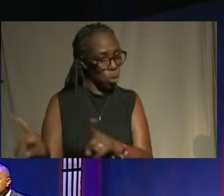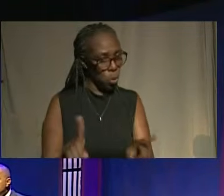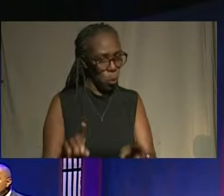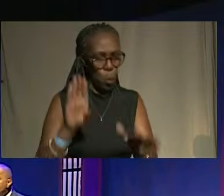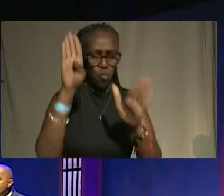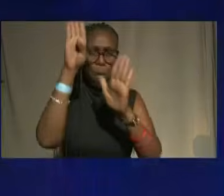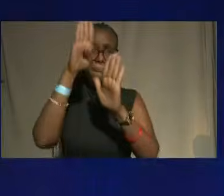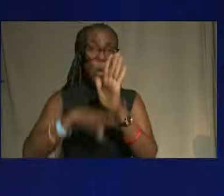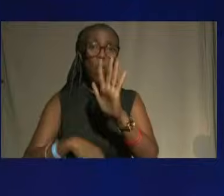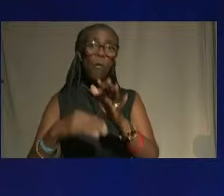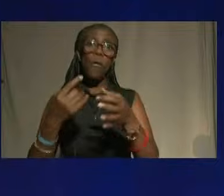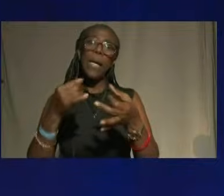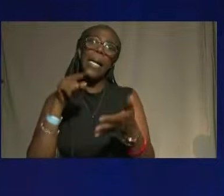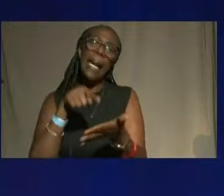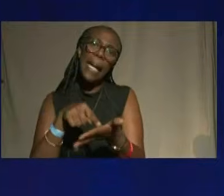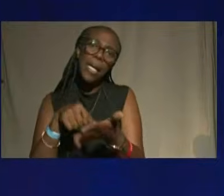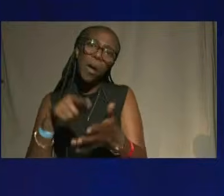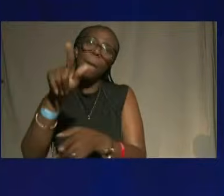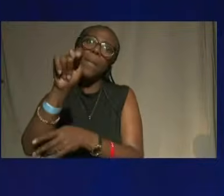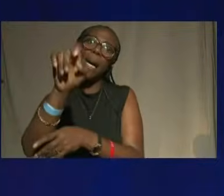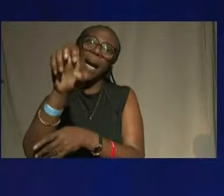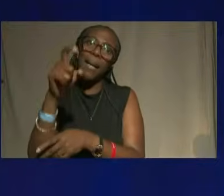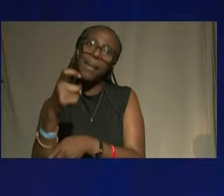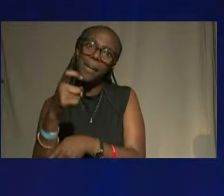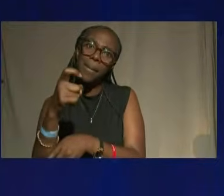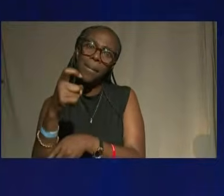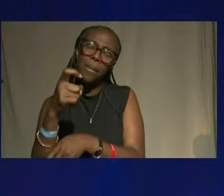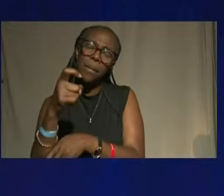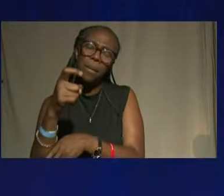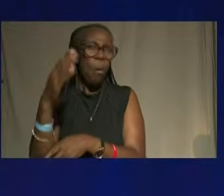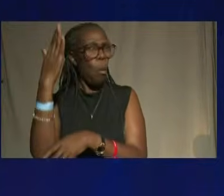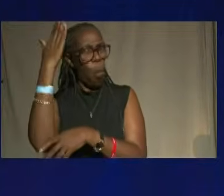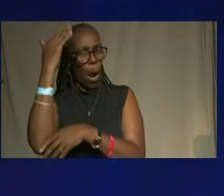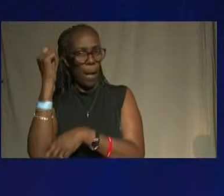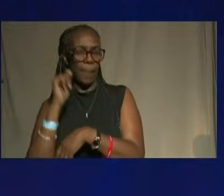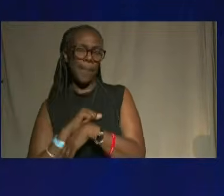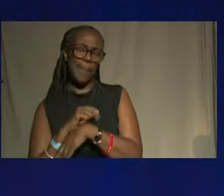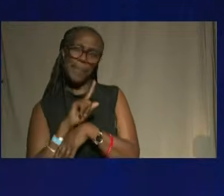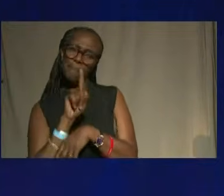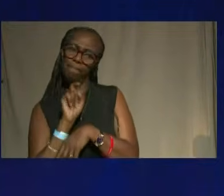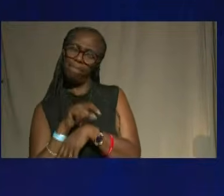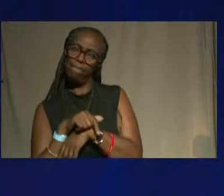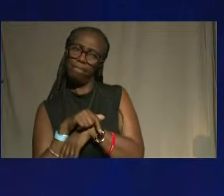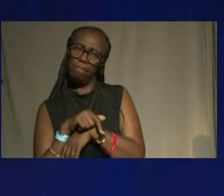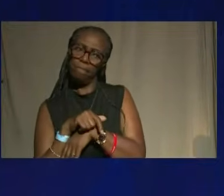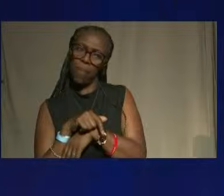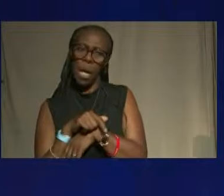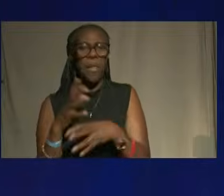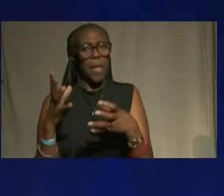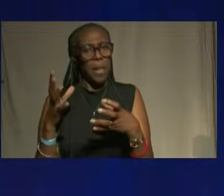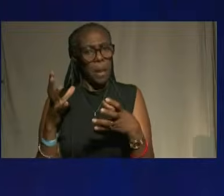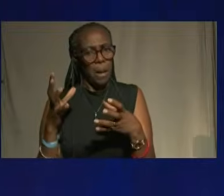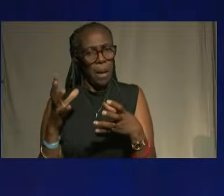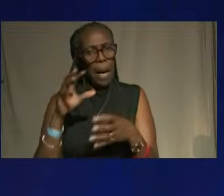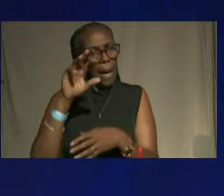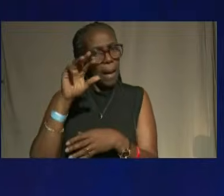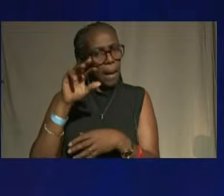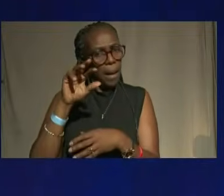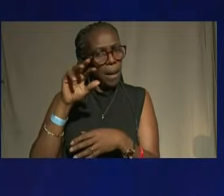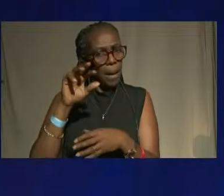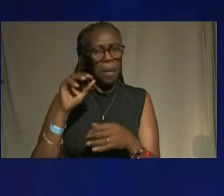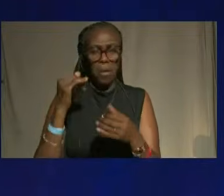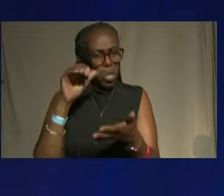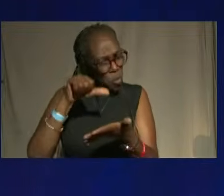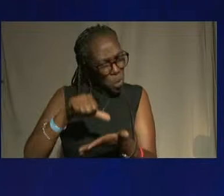3 years. Why are we doing this? The reason MSMEs remain informal is because they don't want to pay tax. But remaining